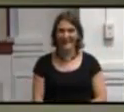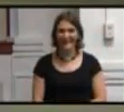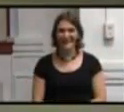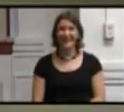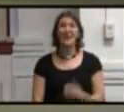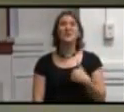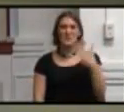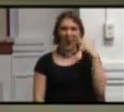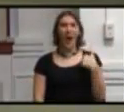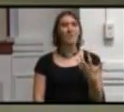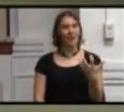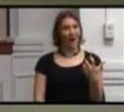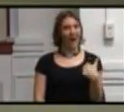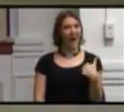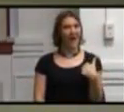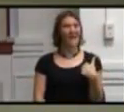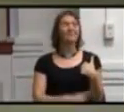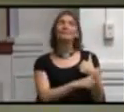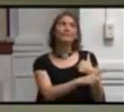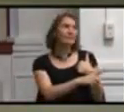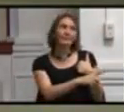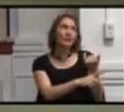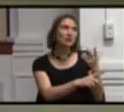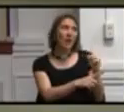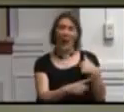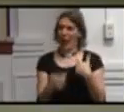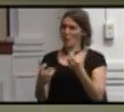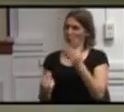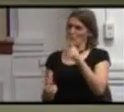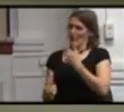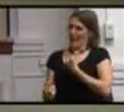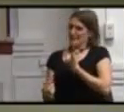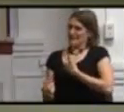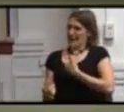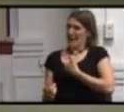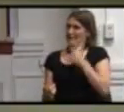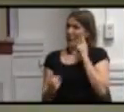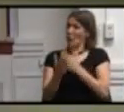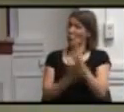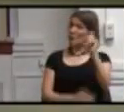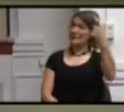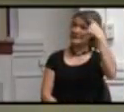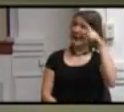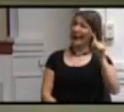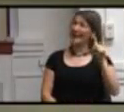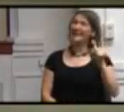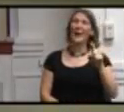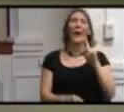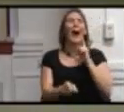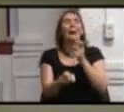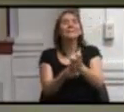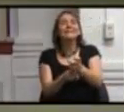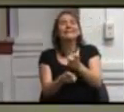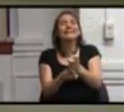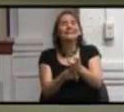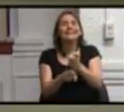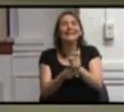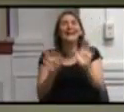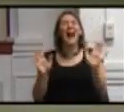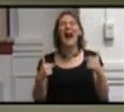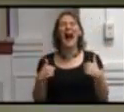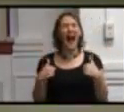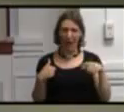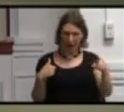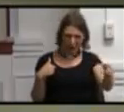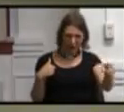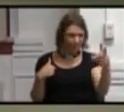You know where I'm going. Yeah, right. I want a truck like that. You got one. Oh, no, it wasn't what I was